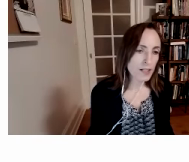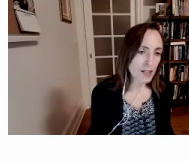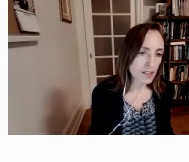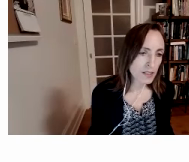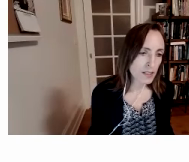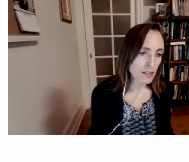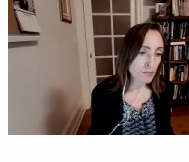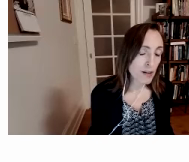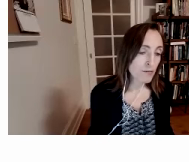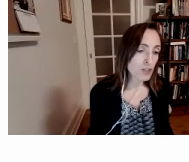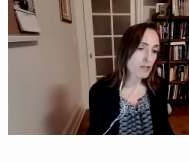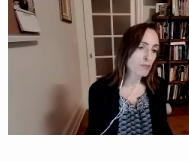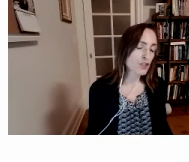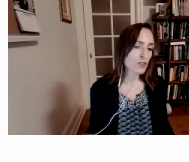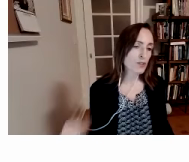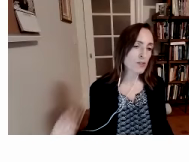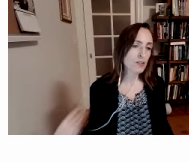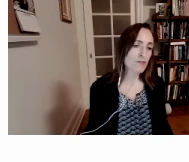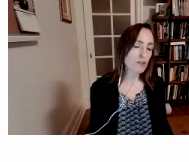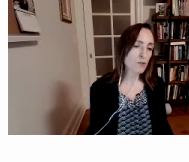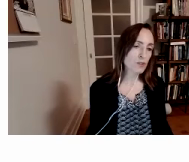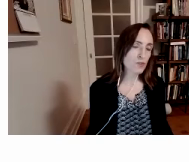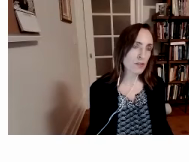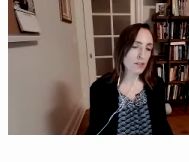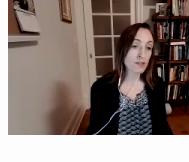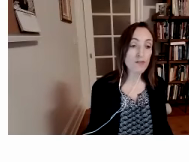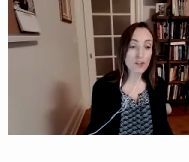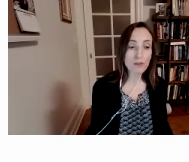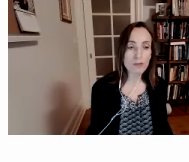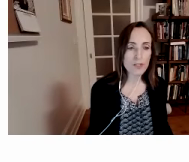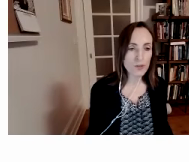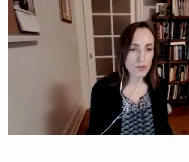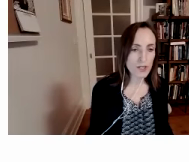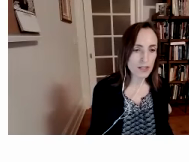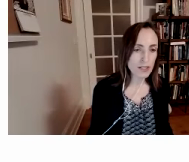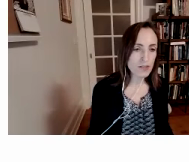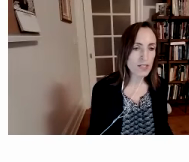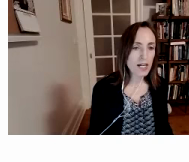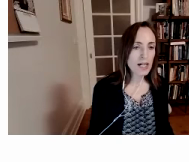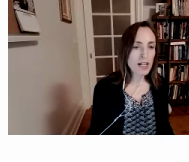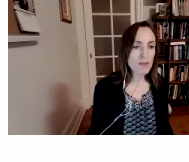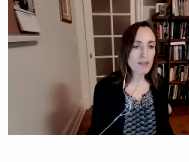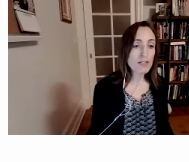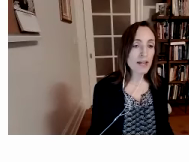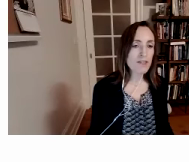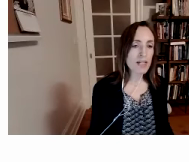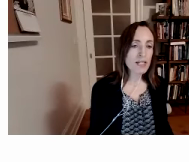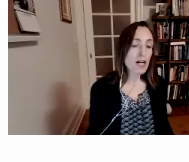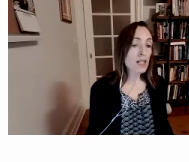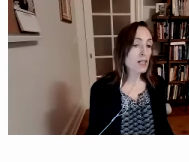words that are referentially bridging, so these are the words that are inferable from discourse context,